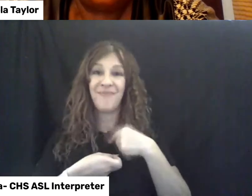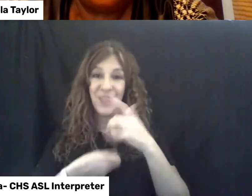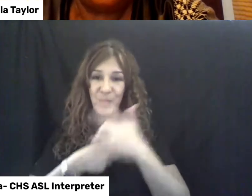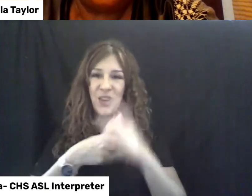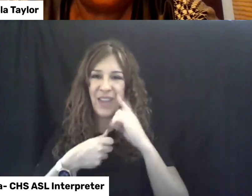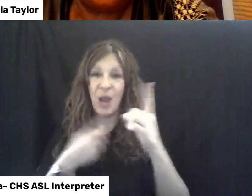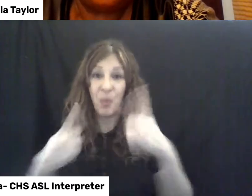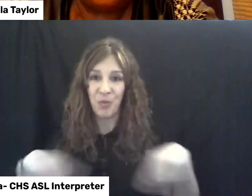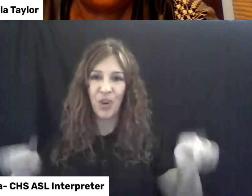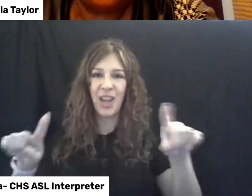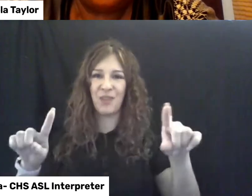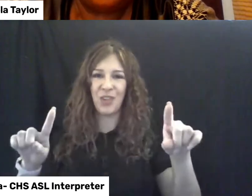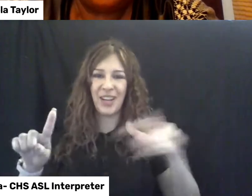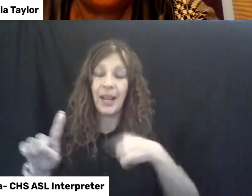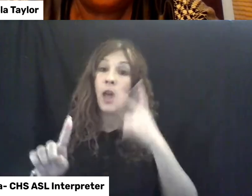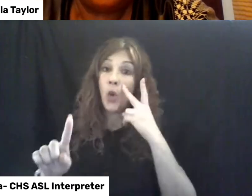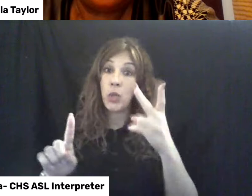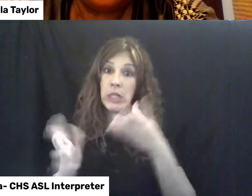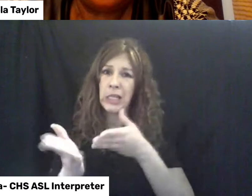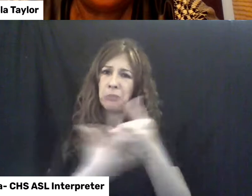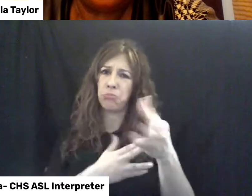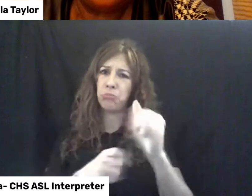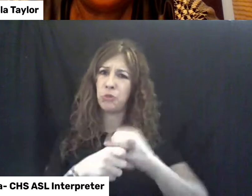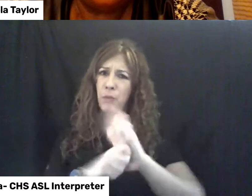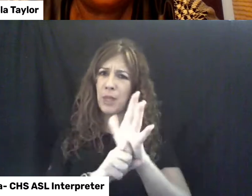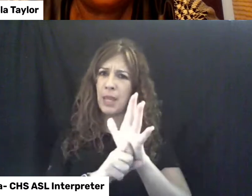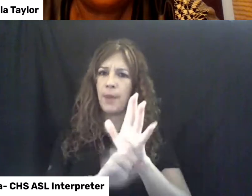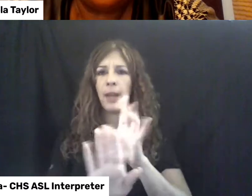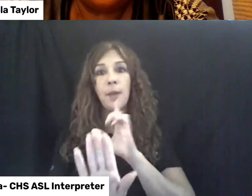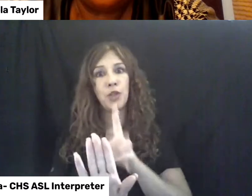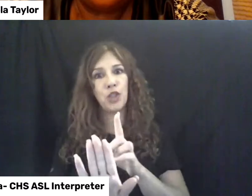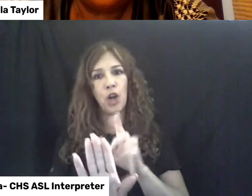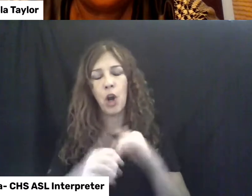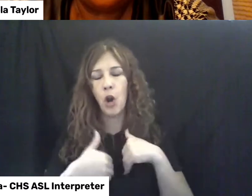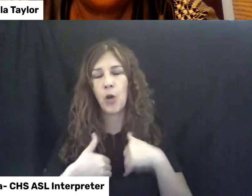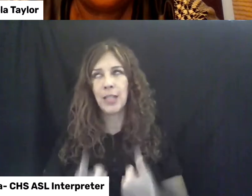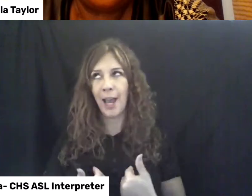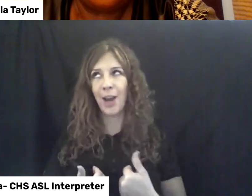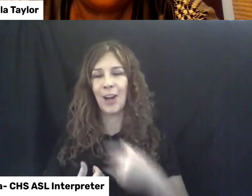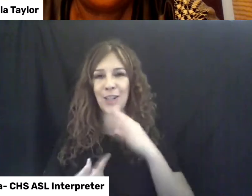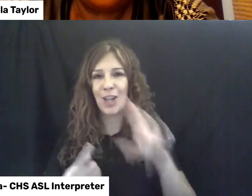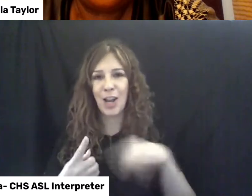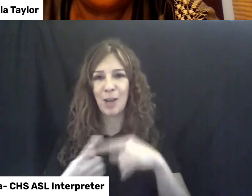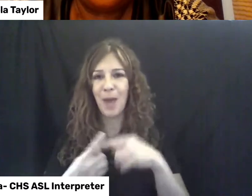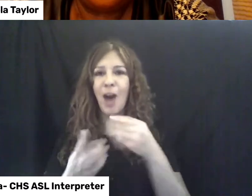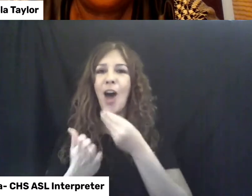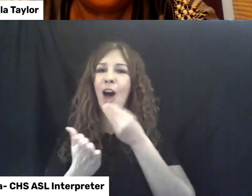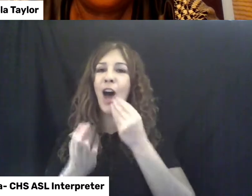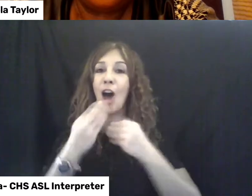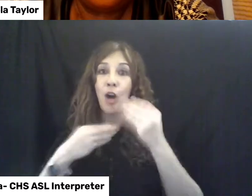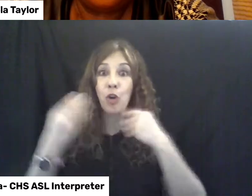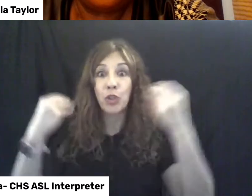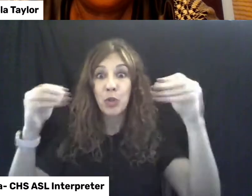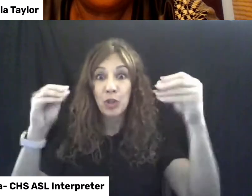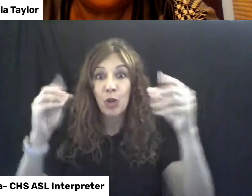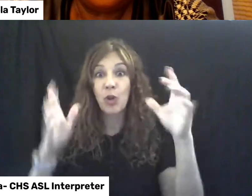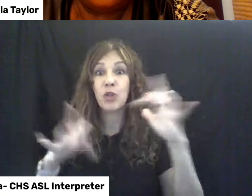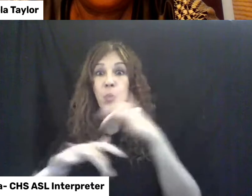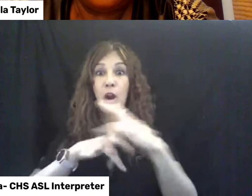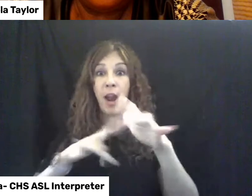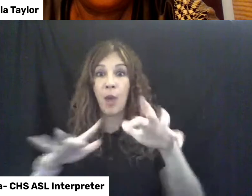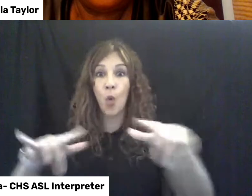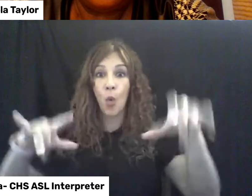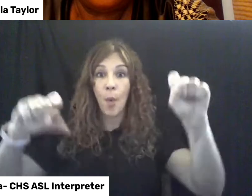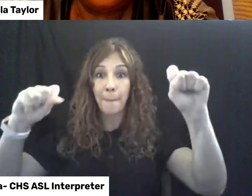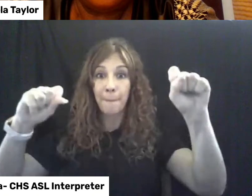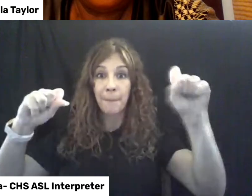We all saw through the pandemic. I'm sure we're all tired of talking about, right? Grocery stores were empty because